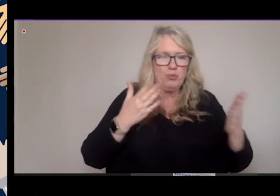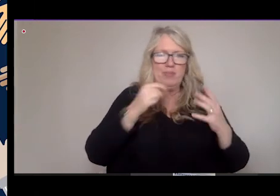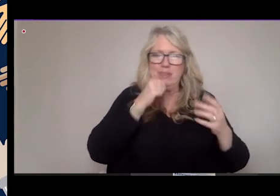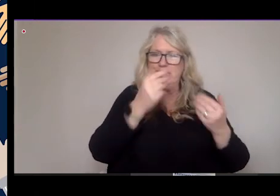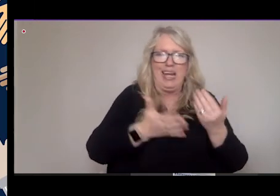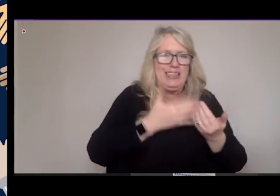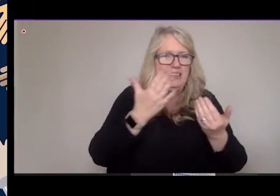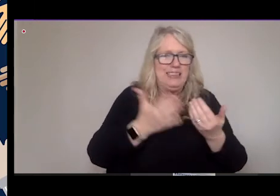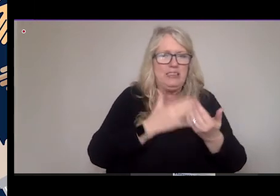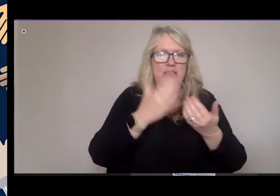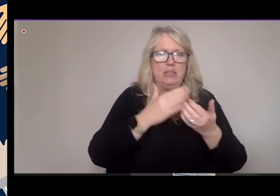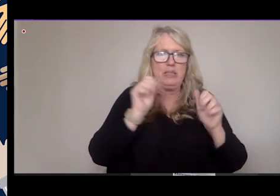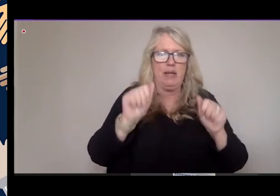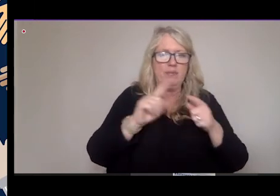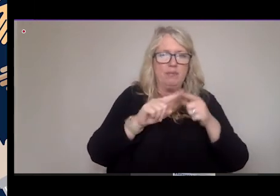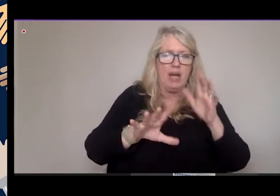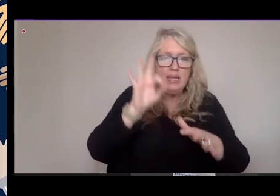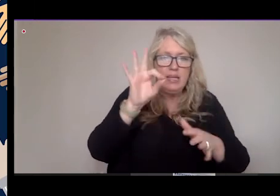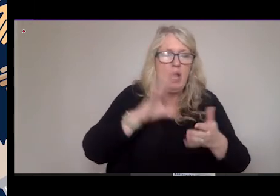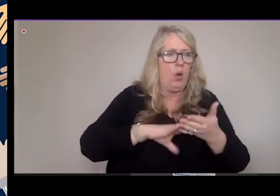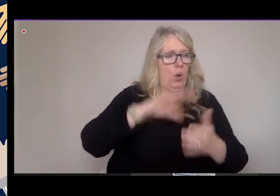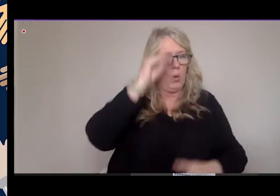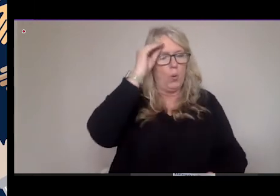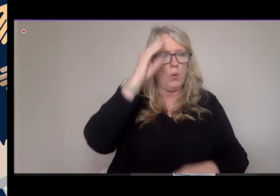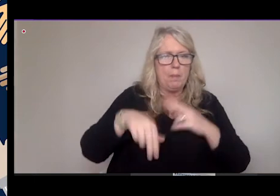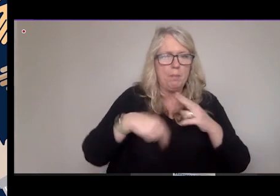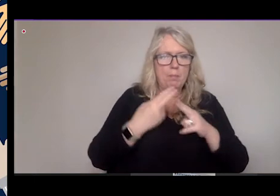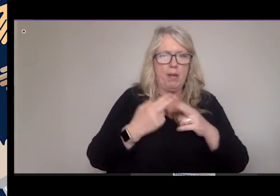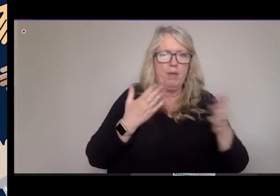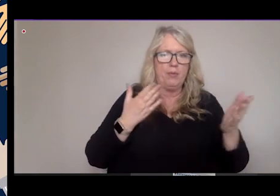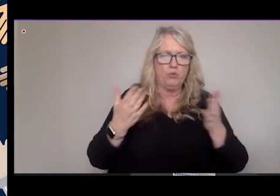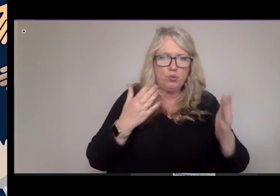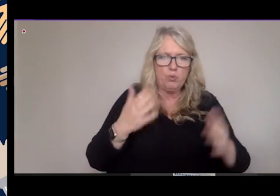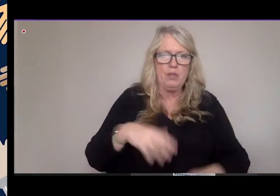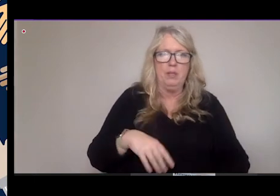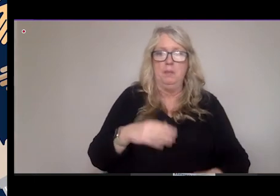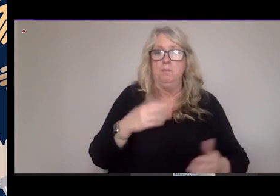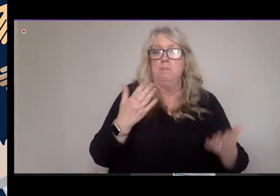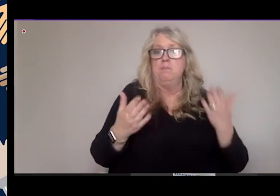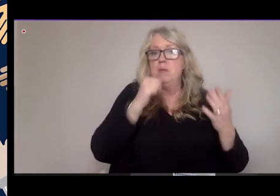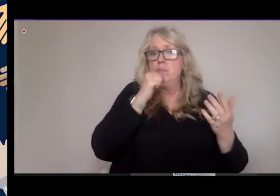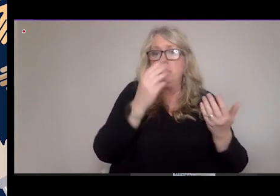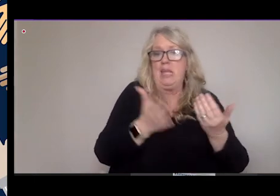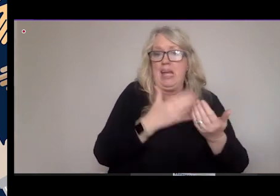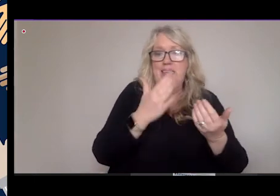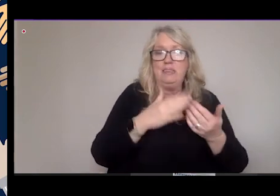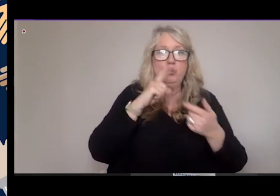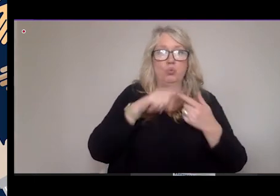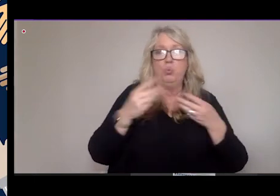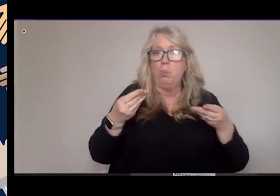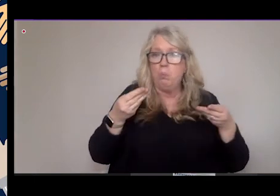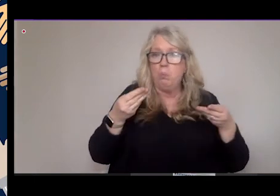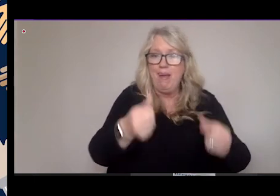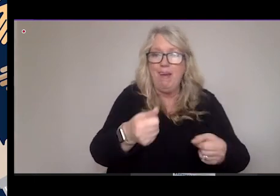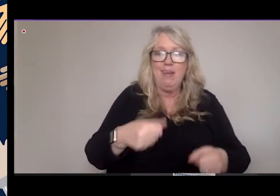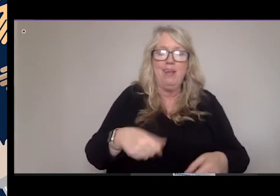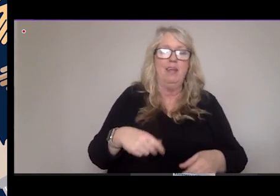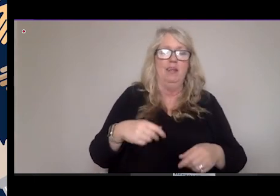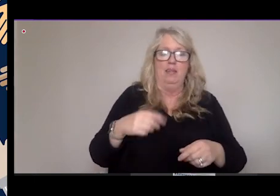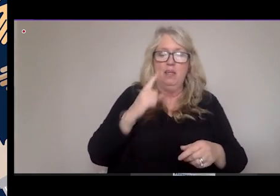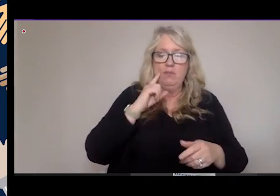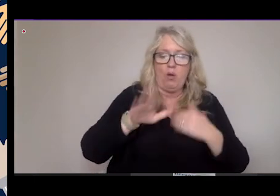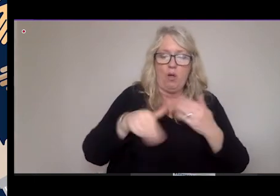transportation services. There's not an easy way to find out or learn about those services. There may not be an easy way to